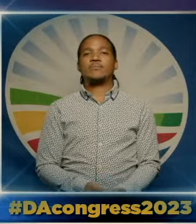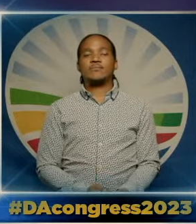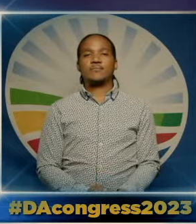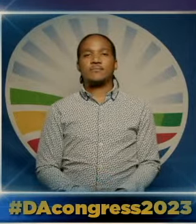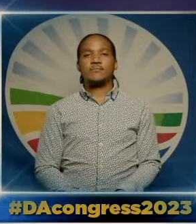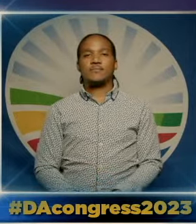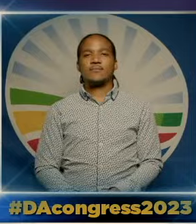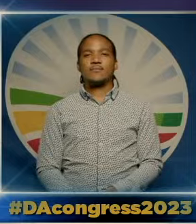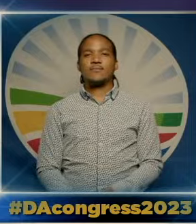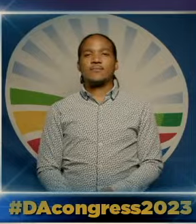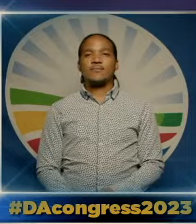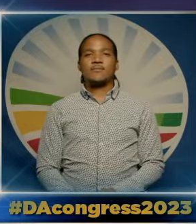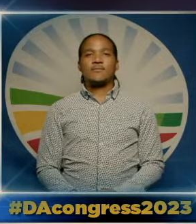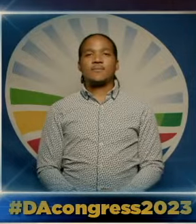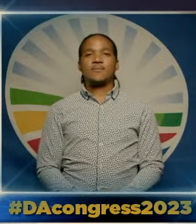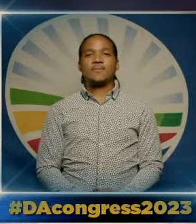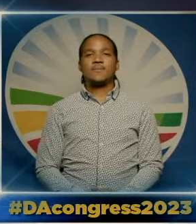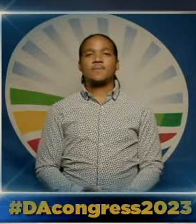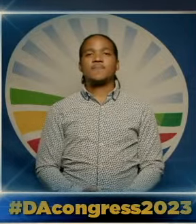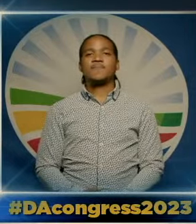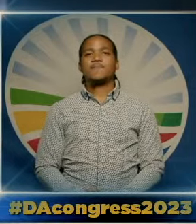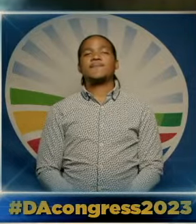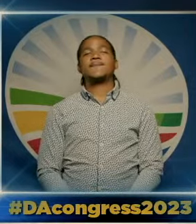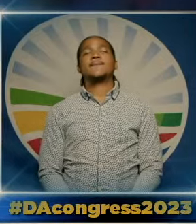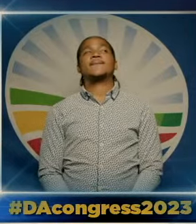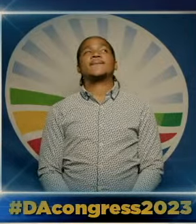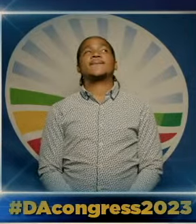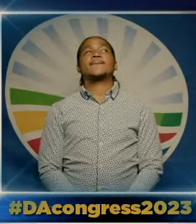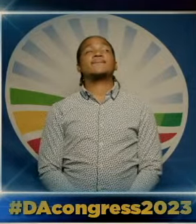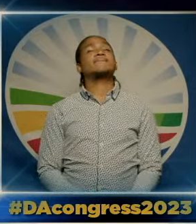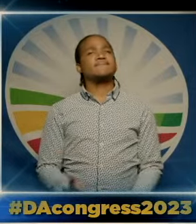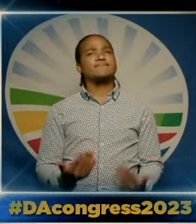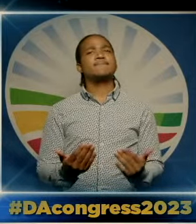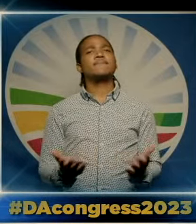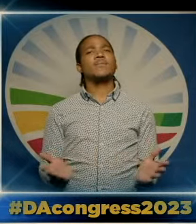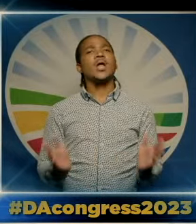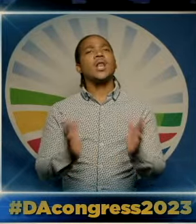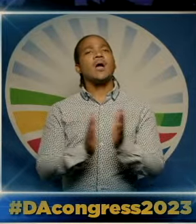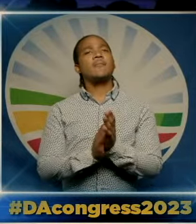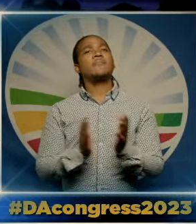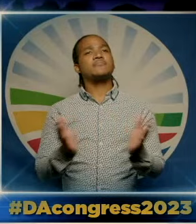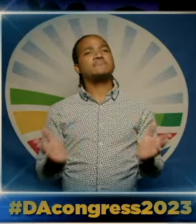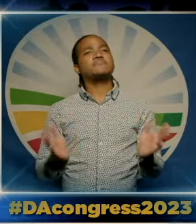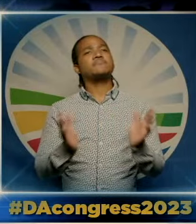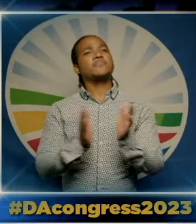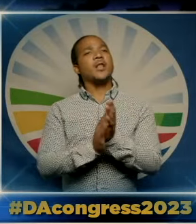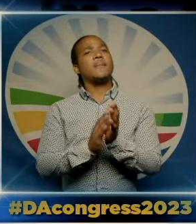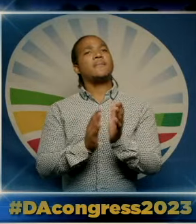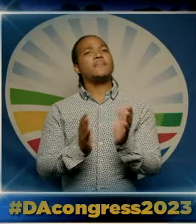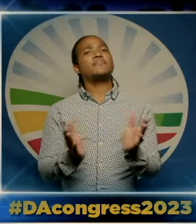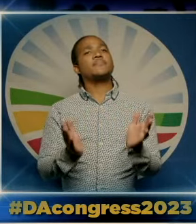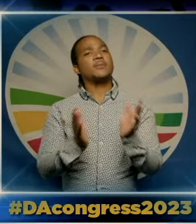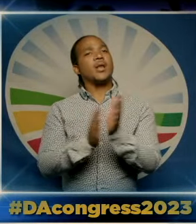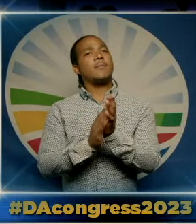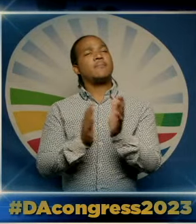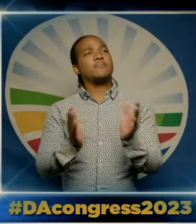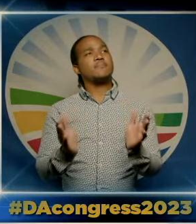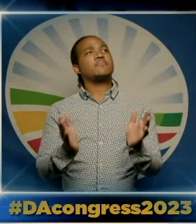And you made it easy. Let me see your hands clap. And now my head, my heart, and